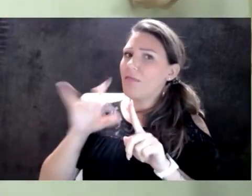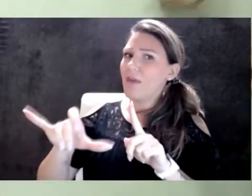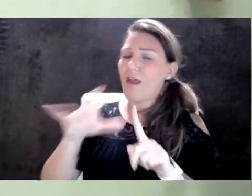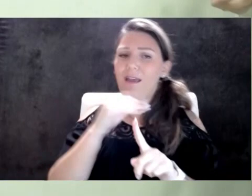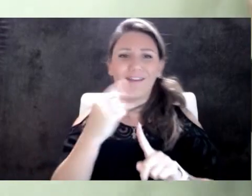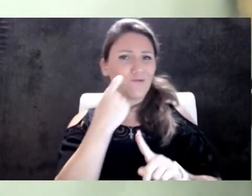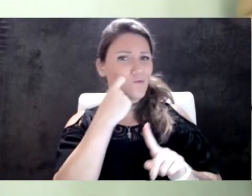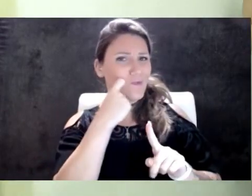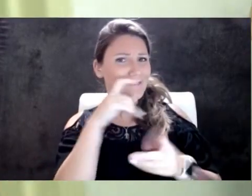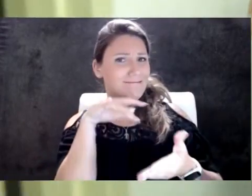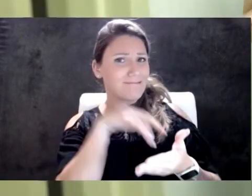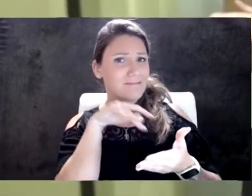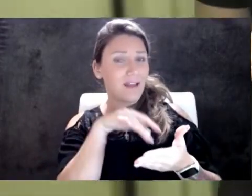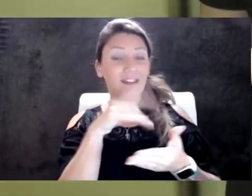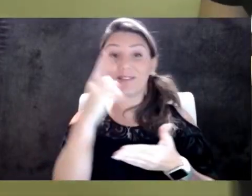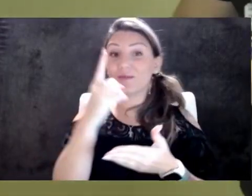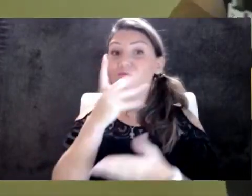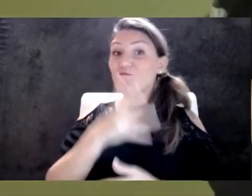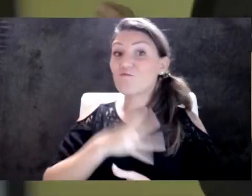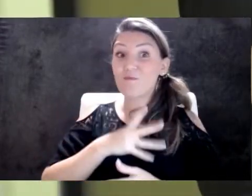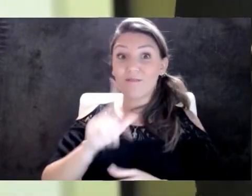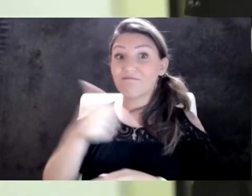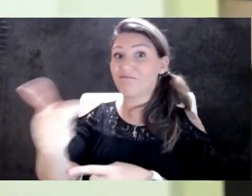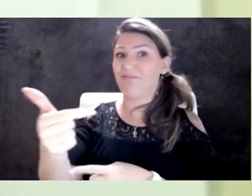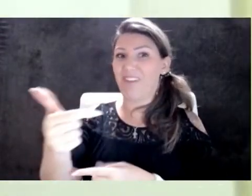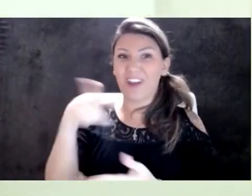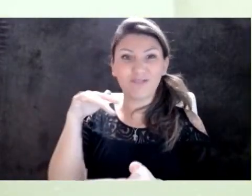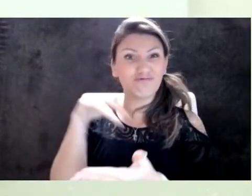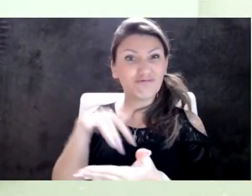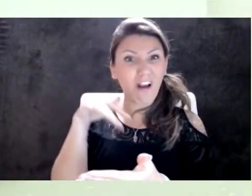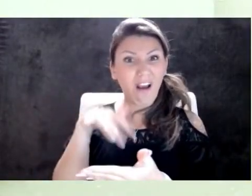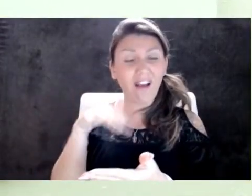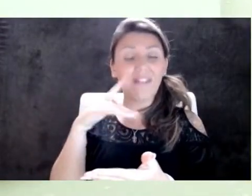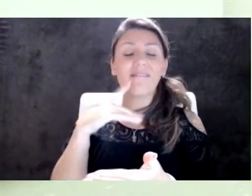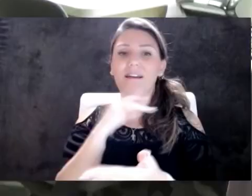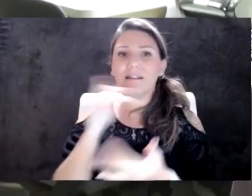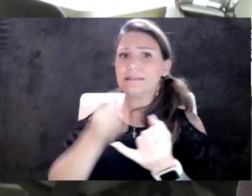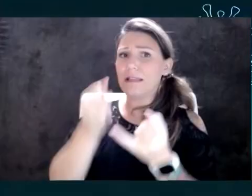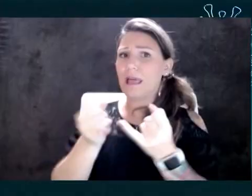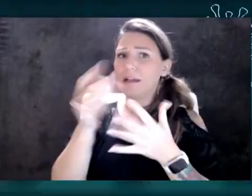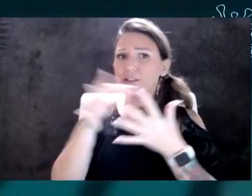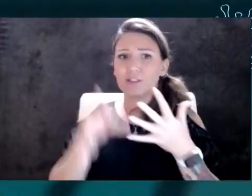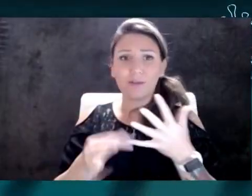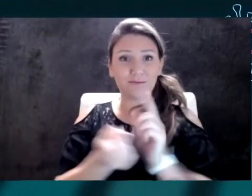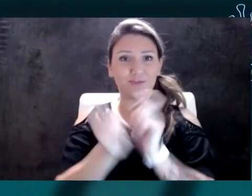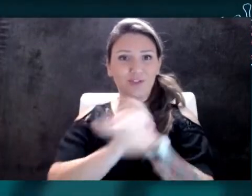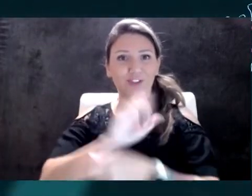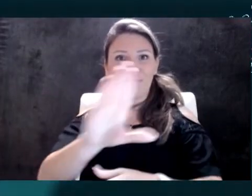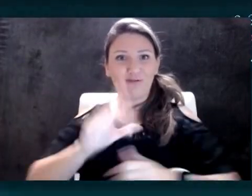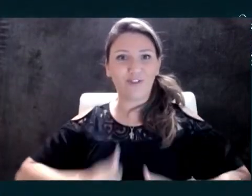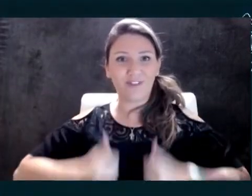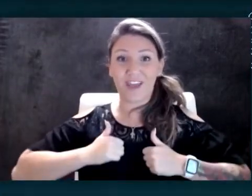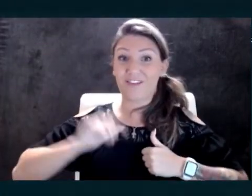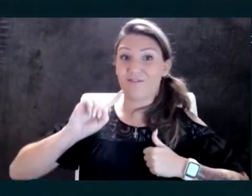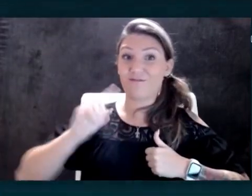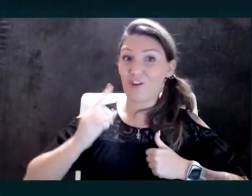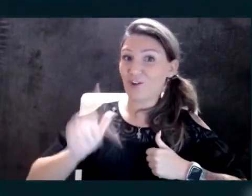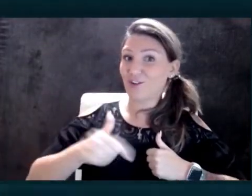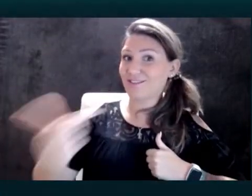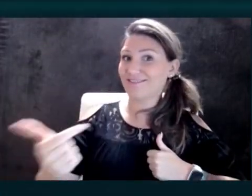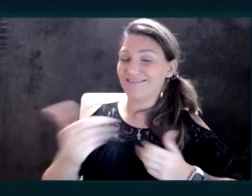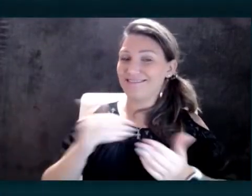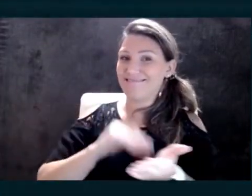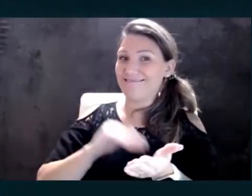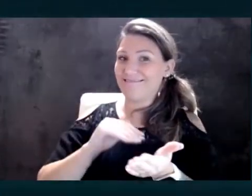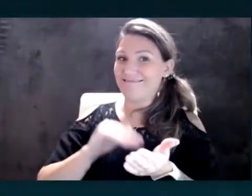who turned to a trial as a last option, and it changed her life. But first, let's turn to Dr. Dana Hawkinson, Medical Director of Infection Prevention